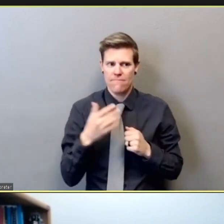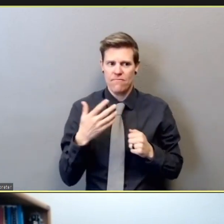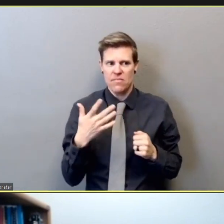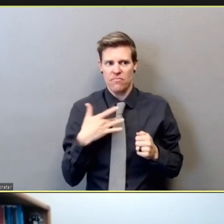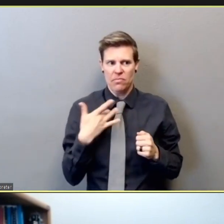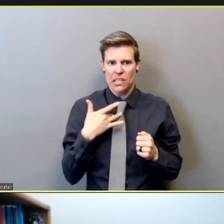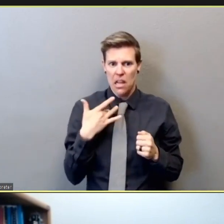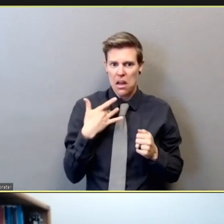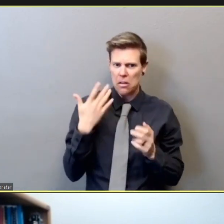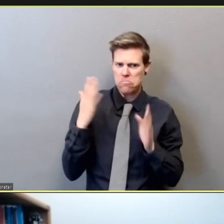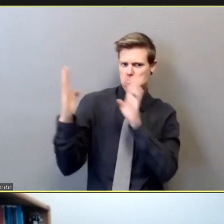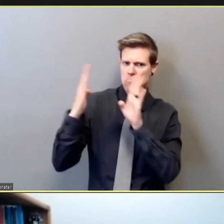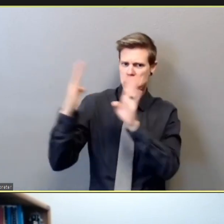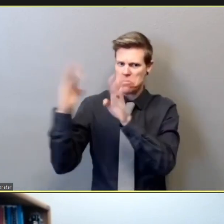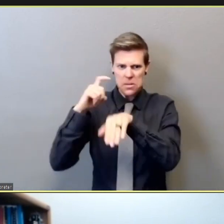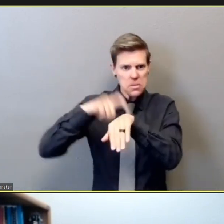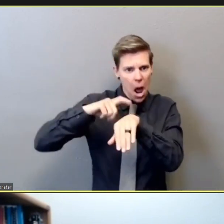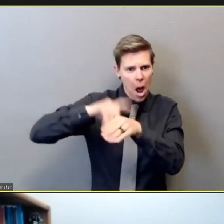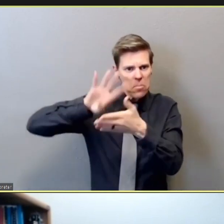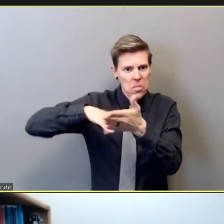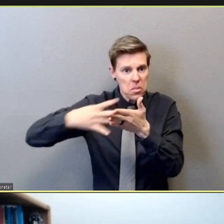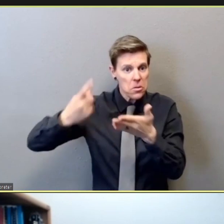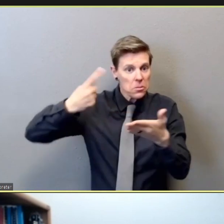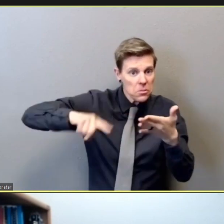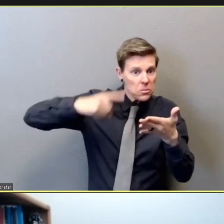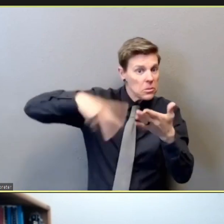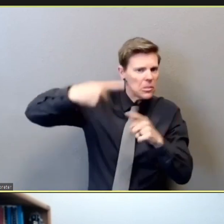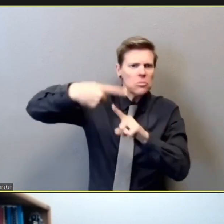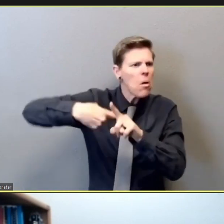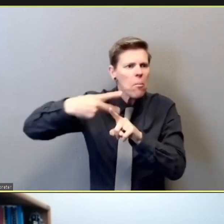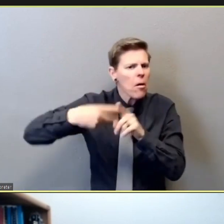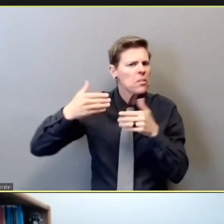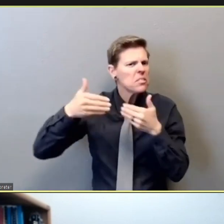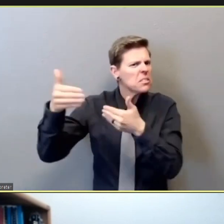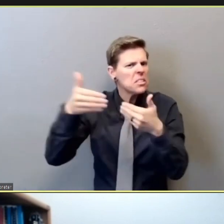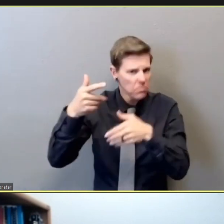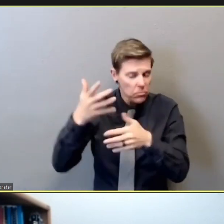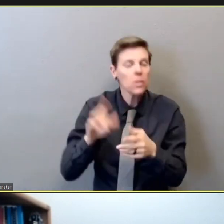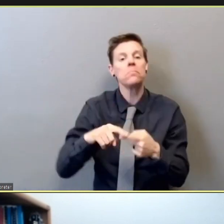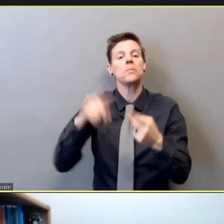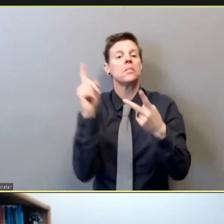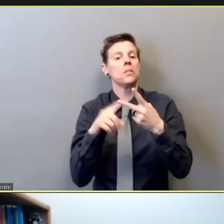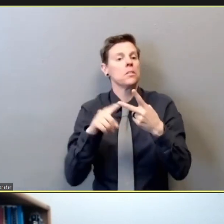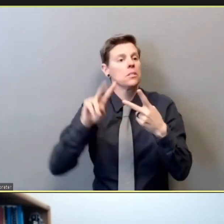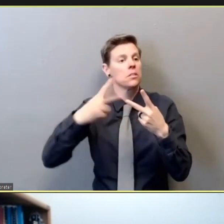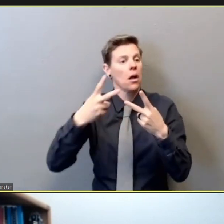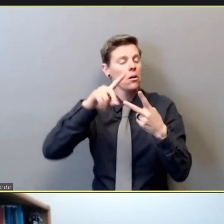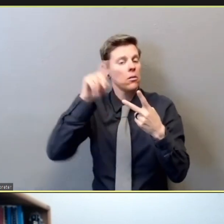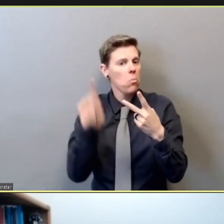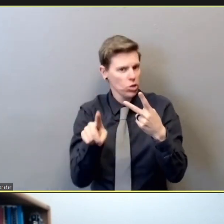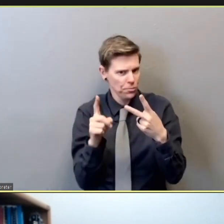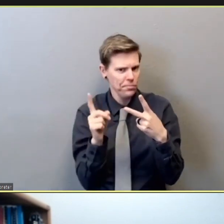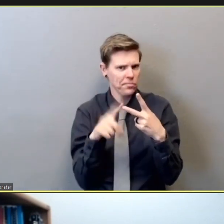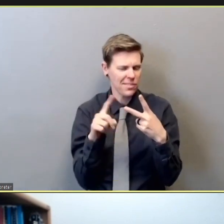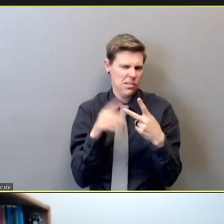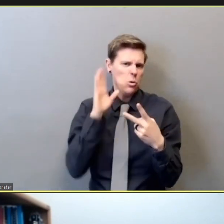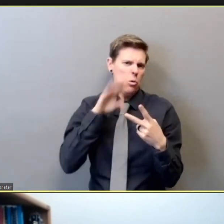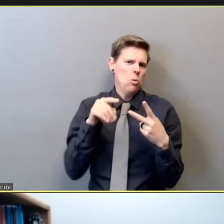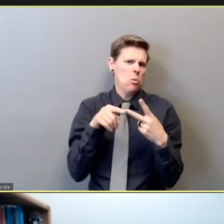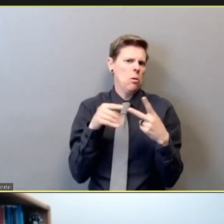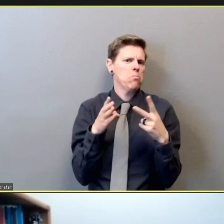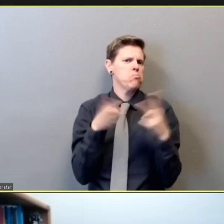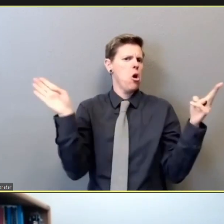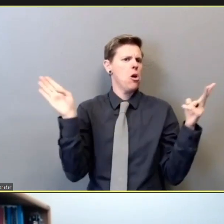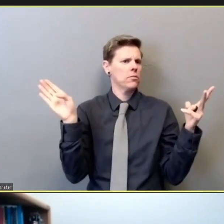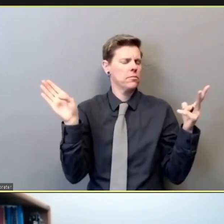get that worked out and start that process? And then the other question I had is a little bit more broad, but I'm kind of curious from your guys' perspective, since we're